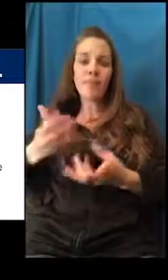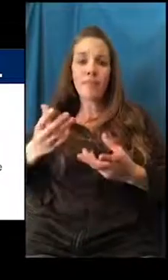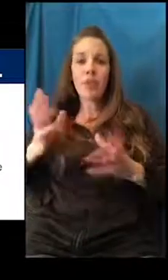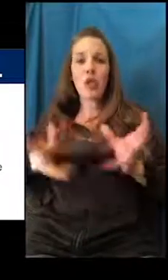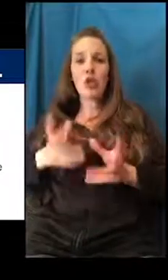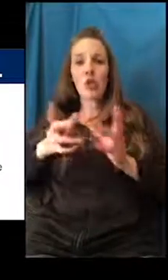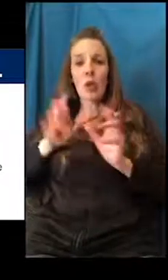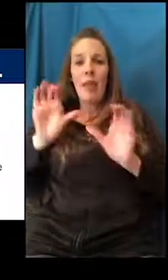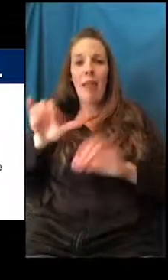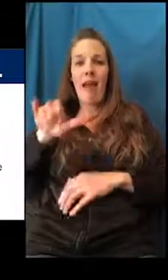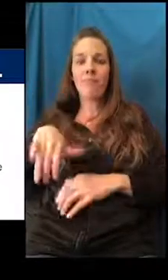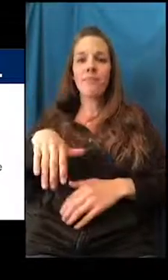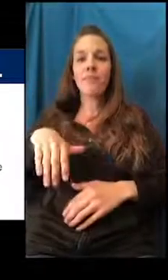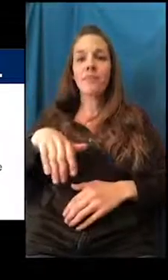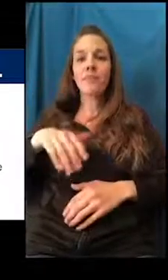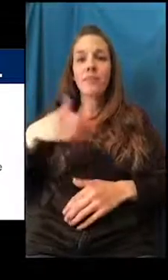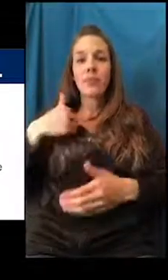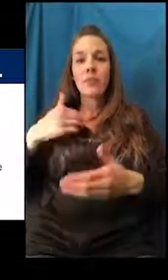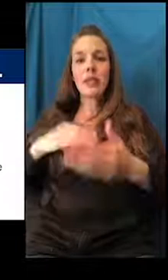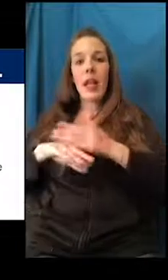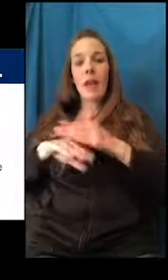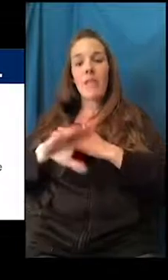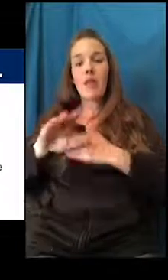do have access through our laboratories